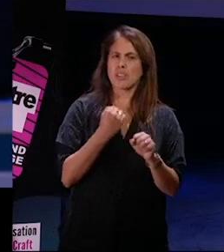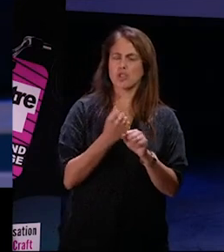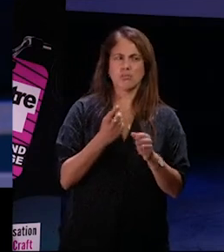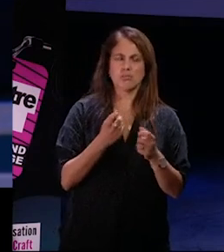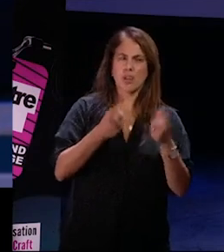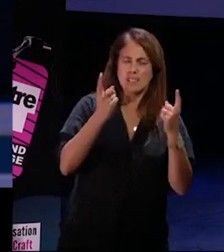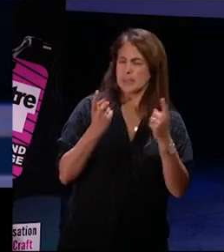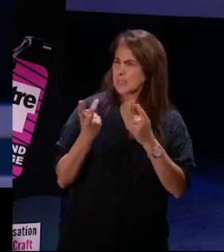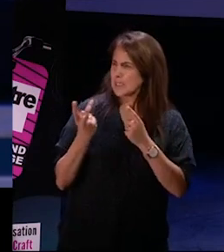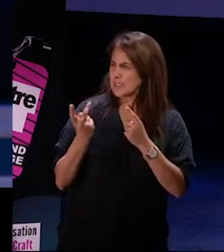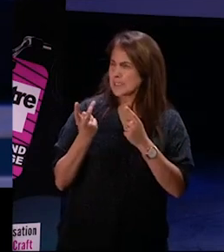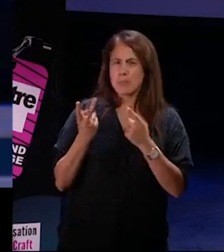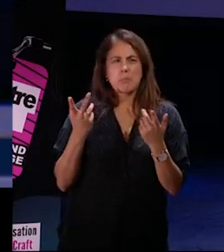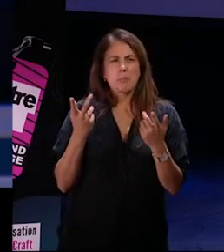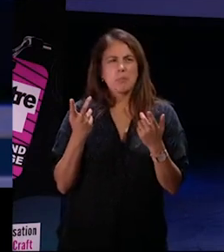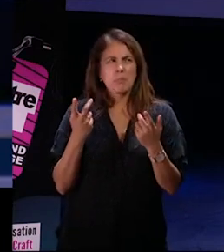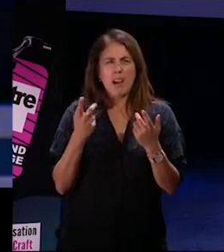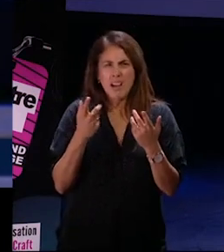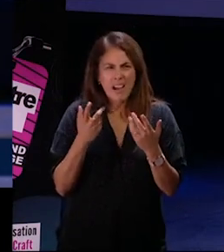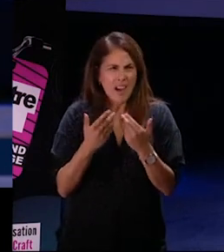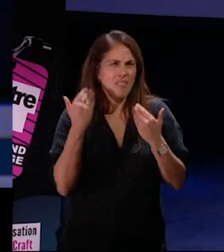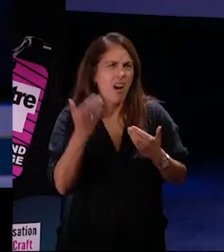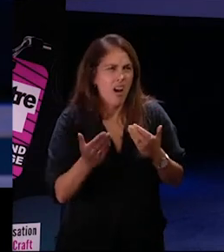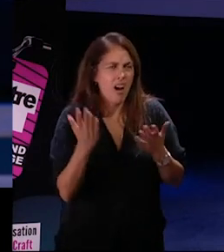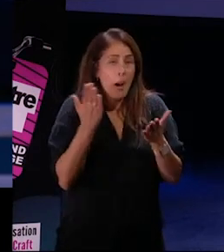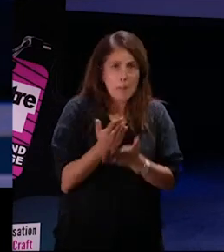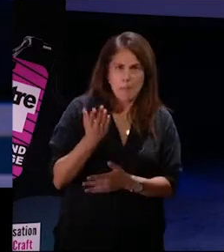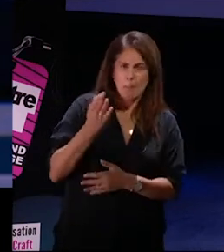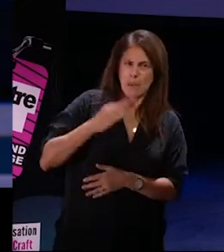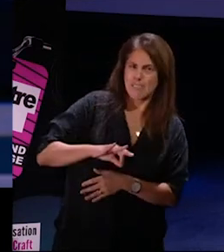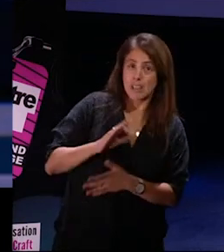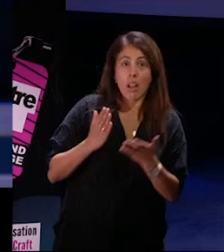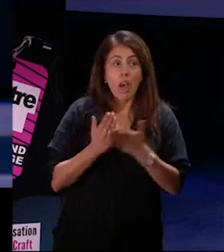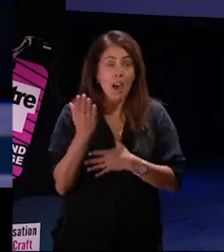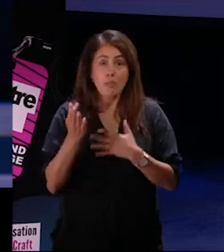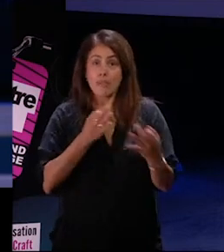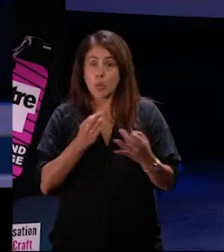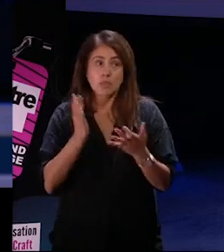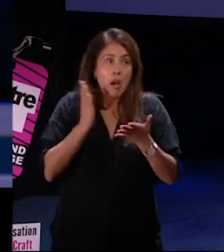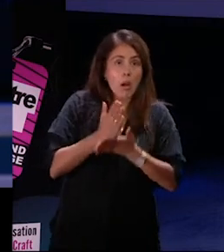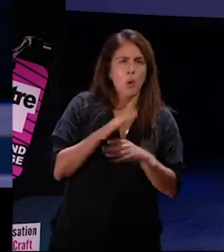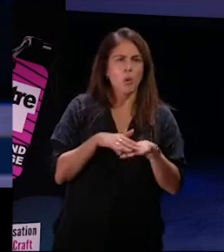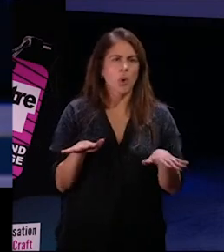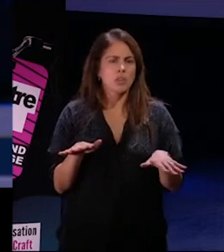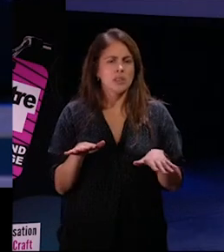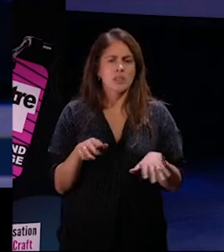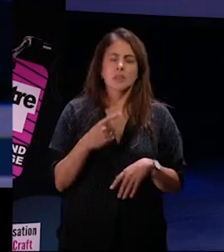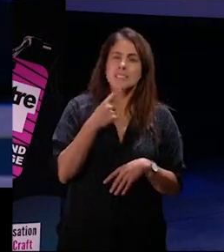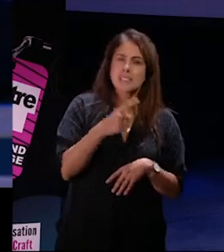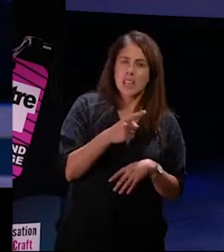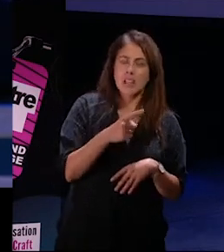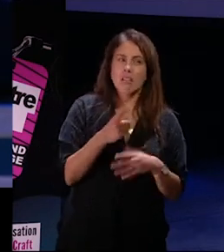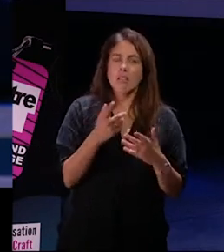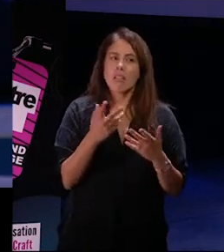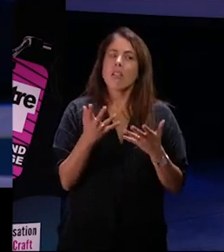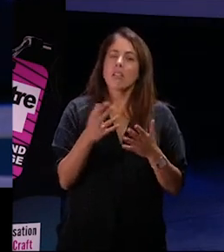each other, but to what end? To what end? How does this benefit the live performance? How does this benefit us? So when you said we're at the beginning, we are at that beginning